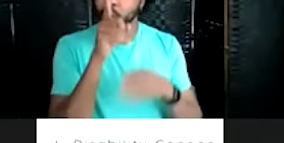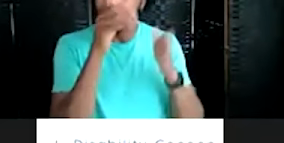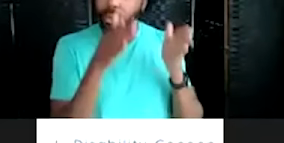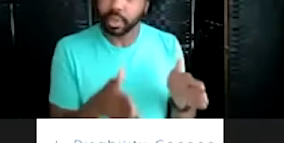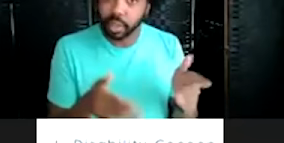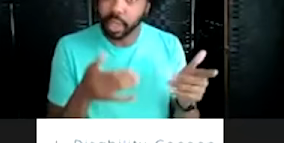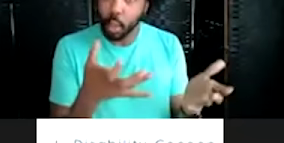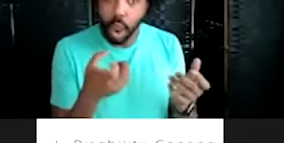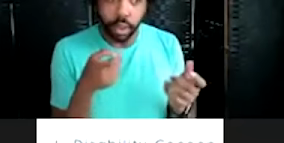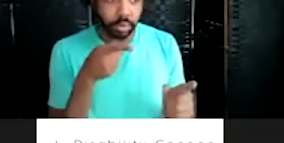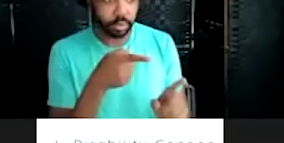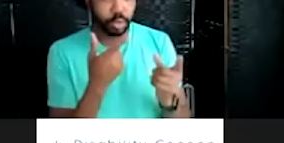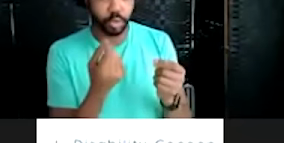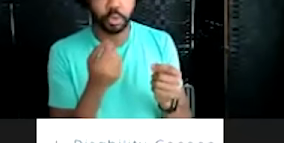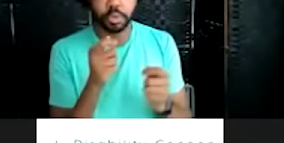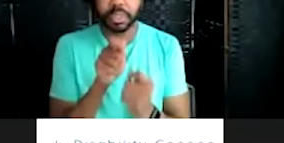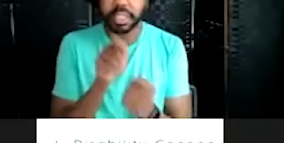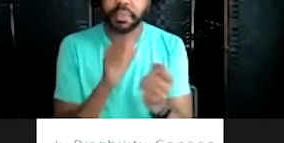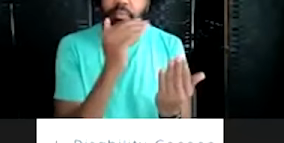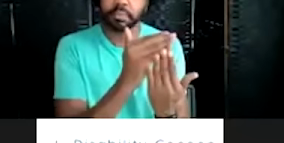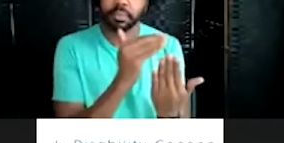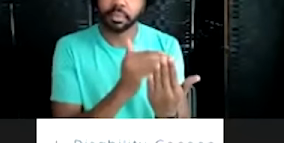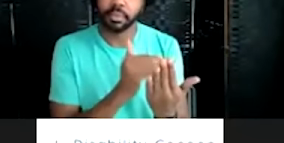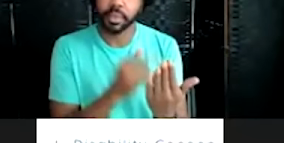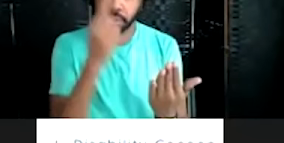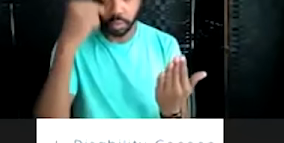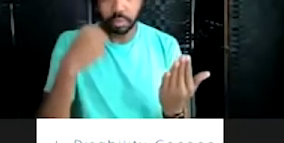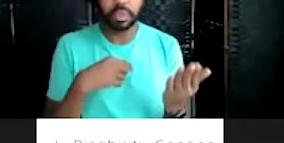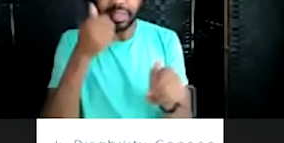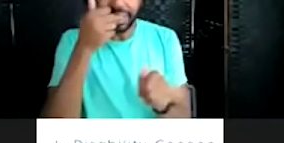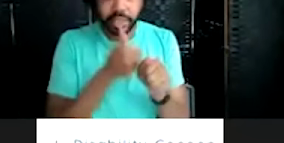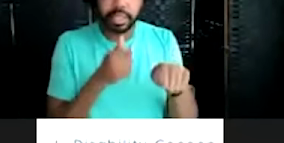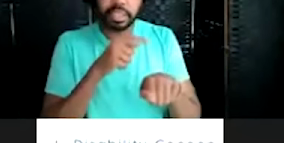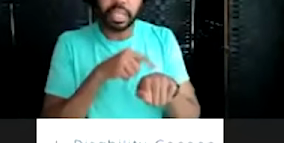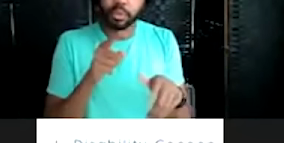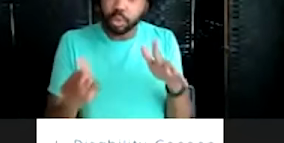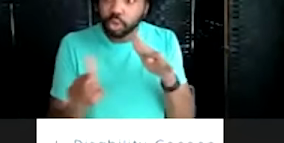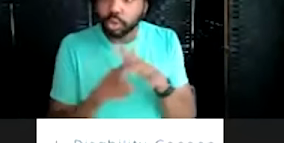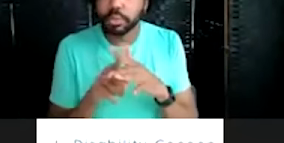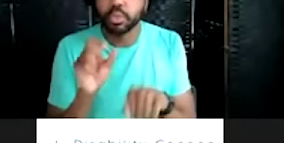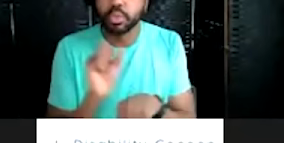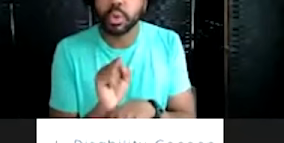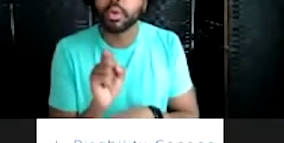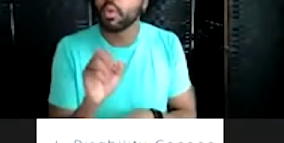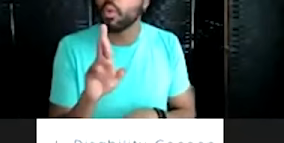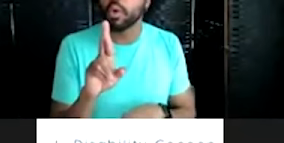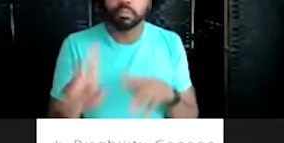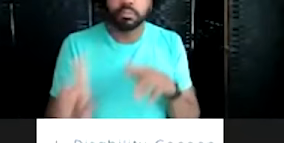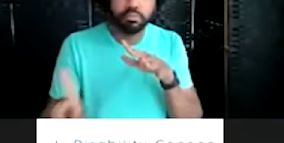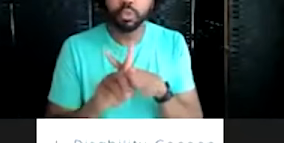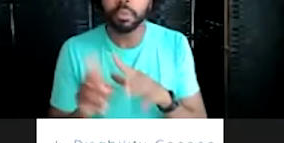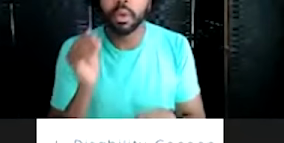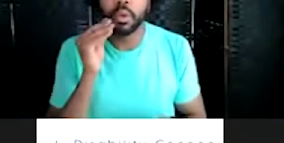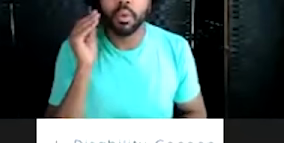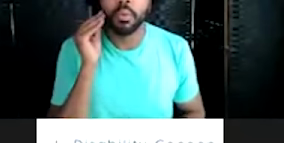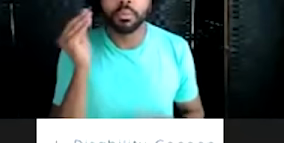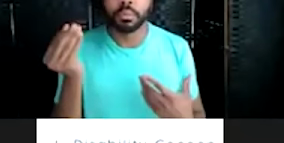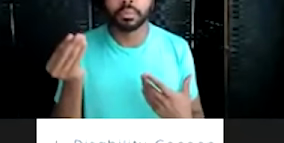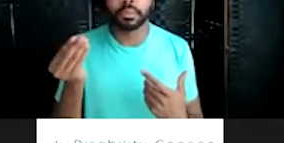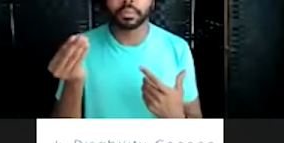specific set of tasks for you each time you walk into the office or you get home. You kind of, those